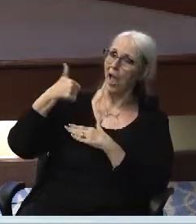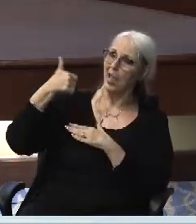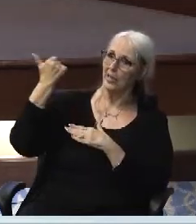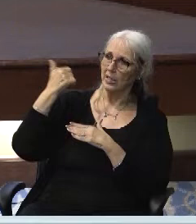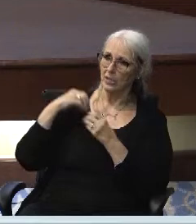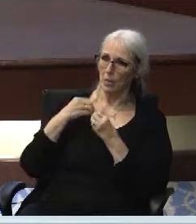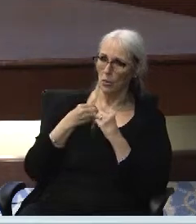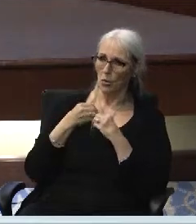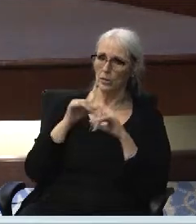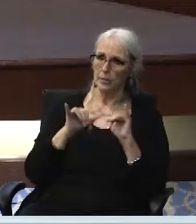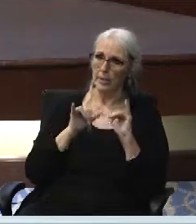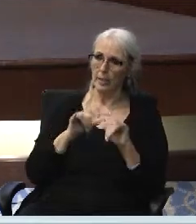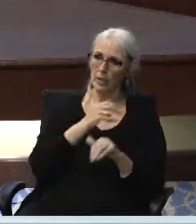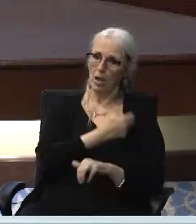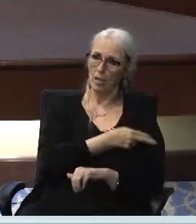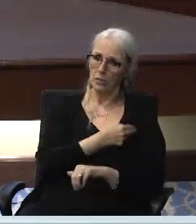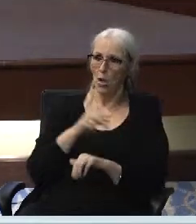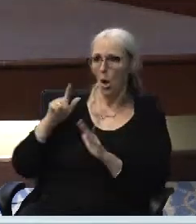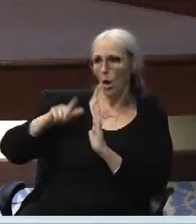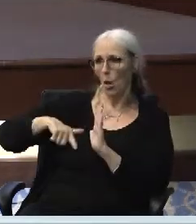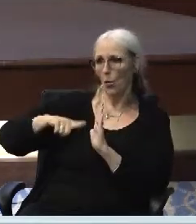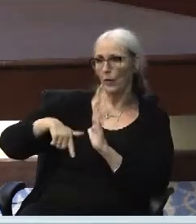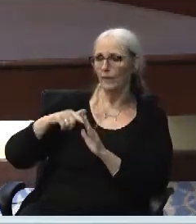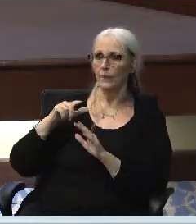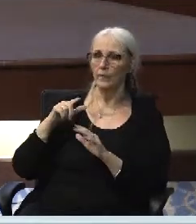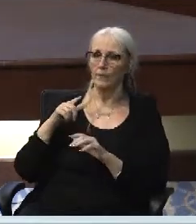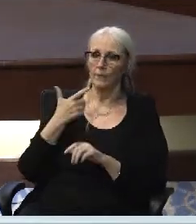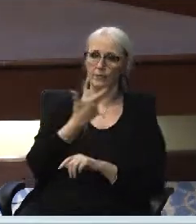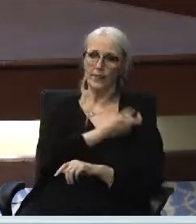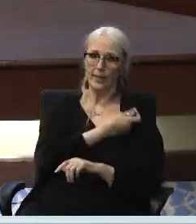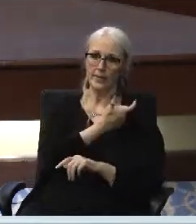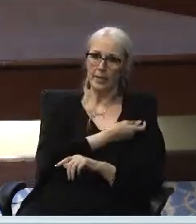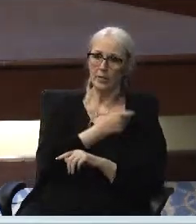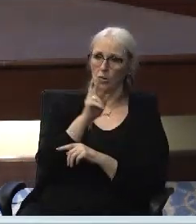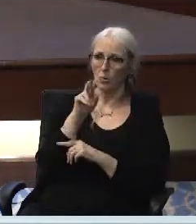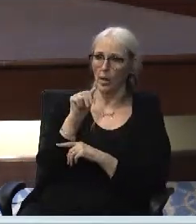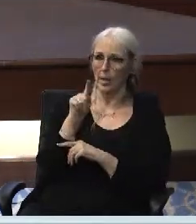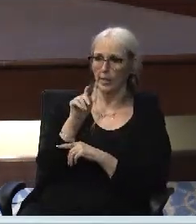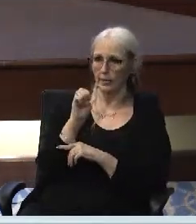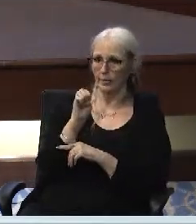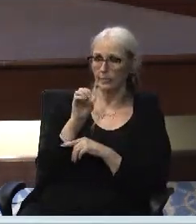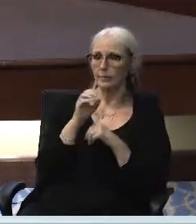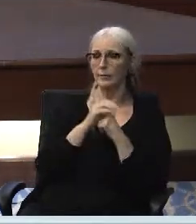and these are also the areas with the lowest vaccination rates.